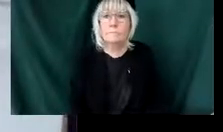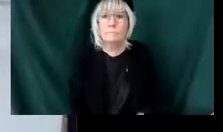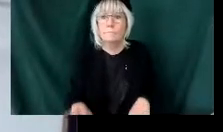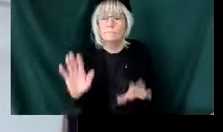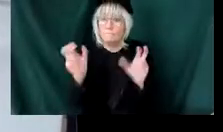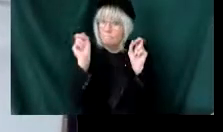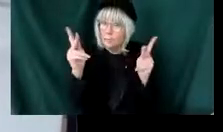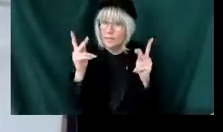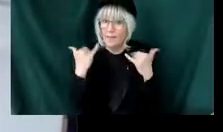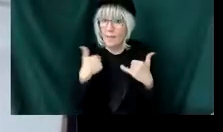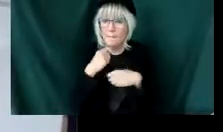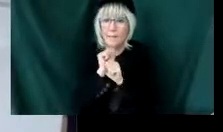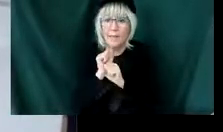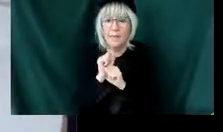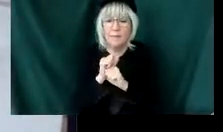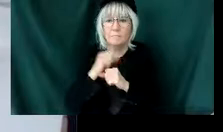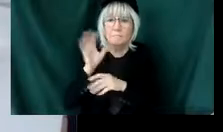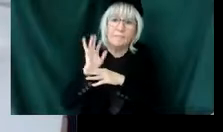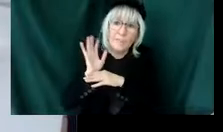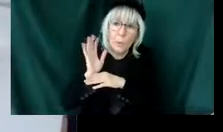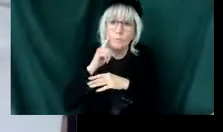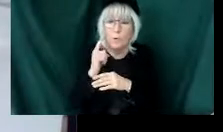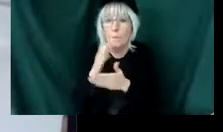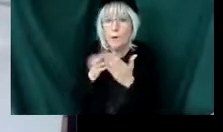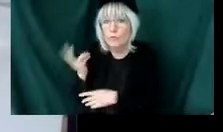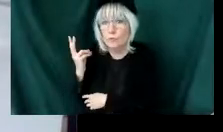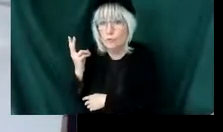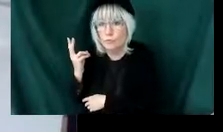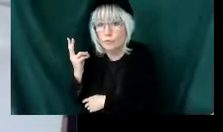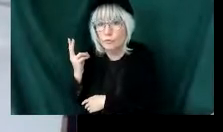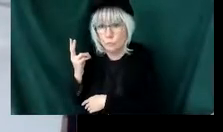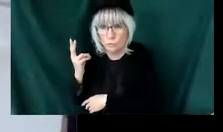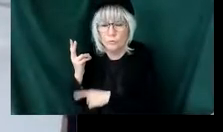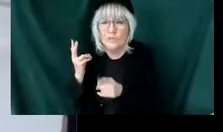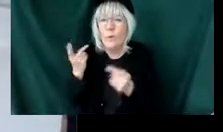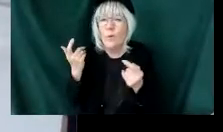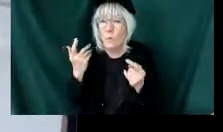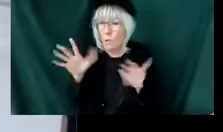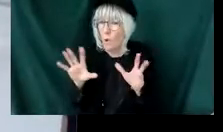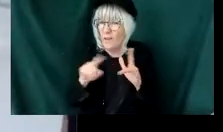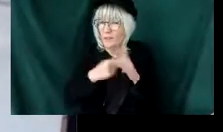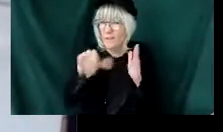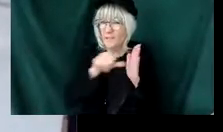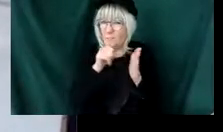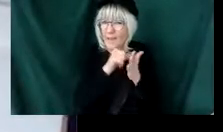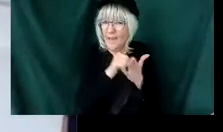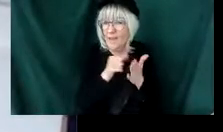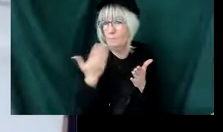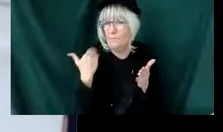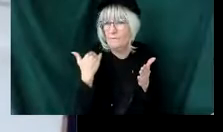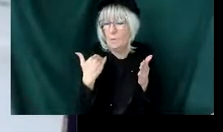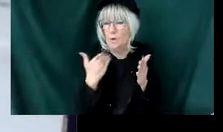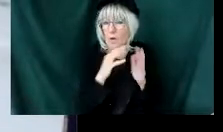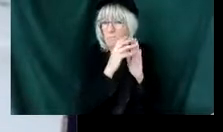Okay, I'm making a video of part 2 of this lesson. We're gonna finish this page. We already started. If you haven't done